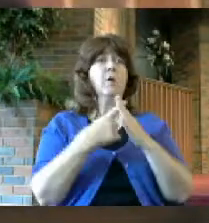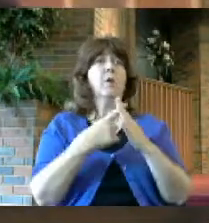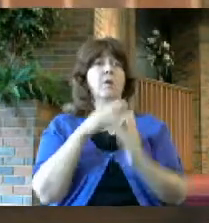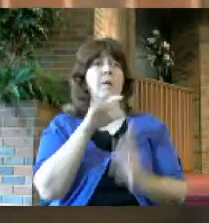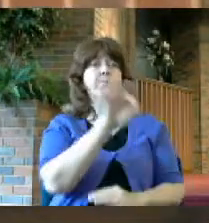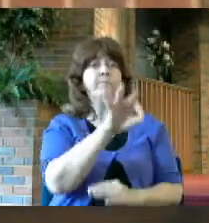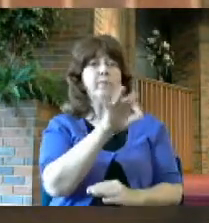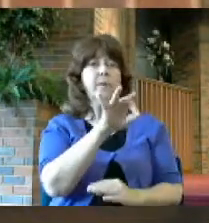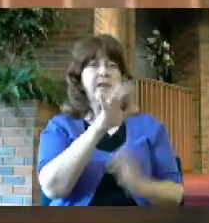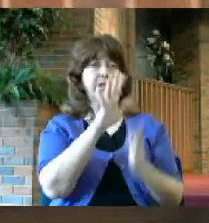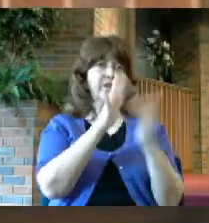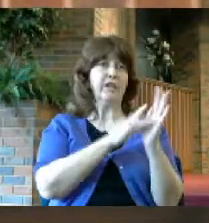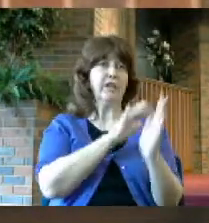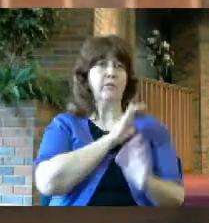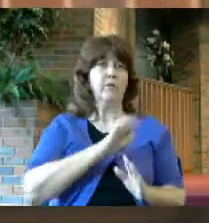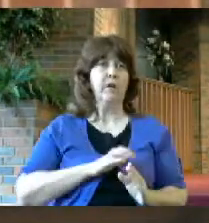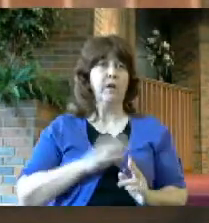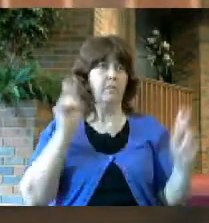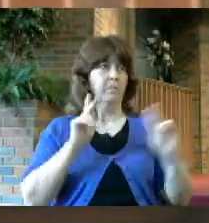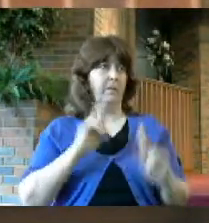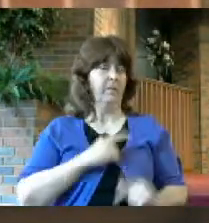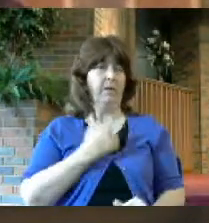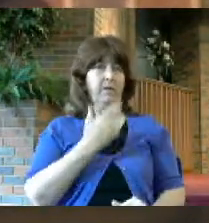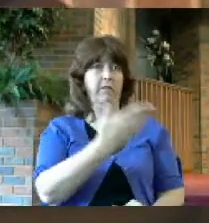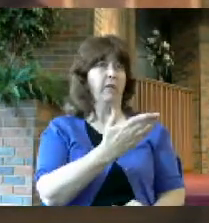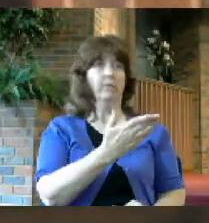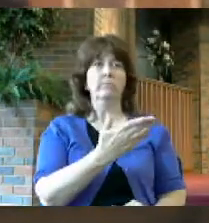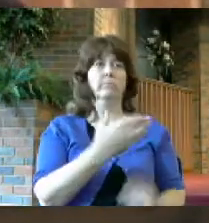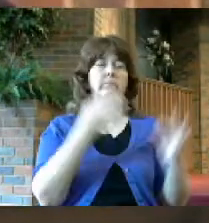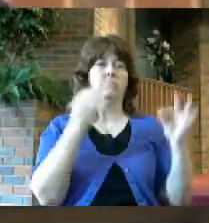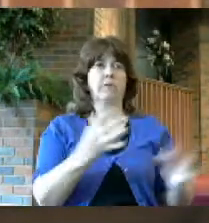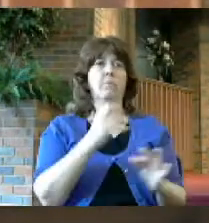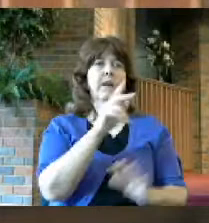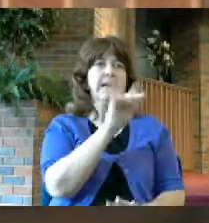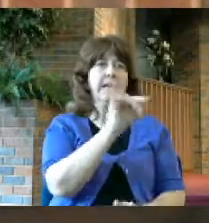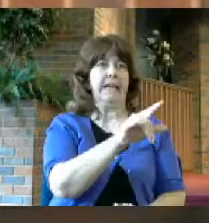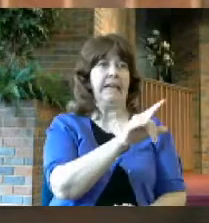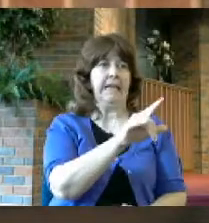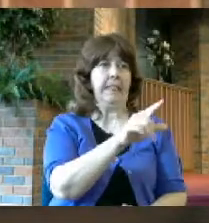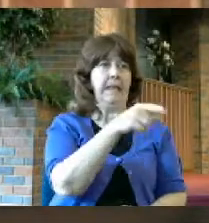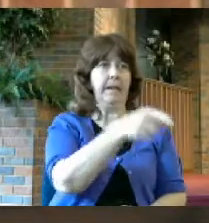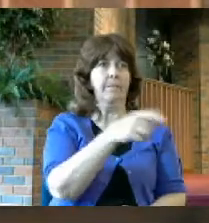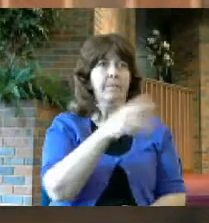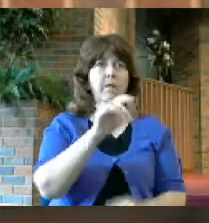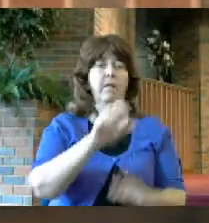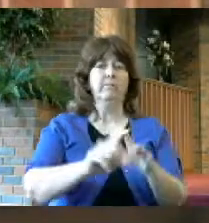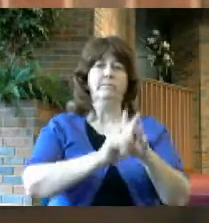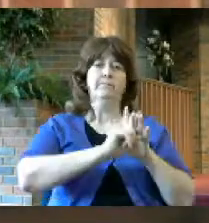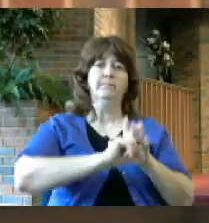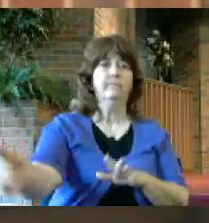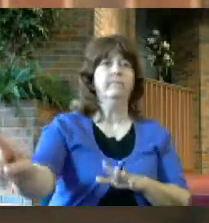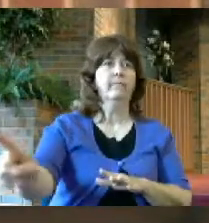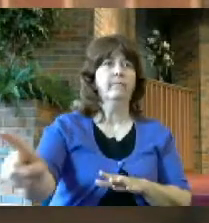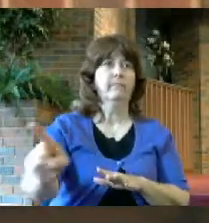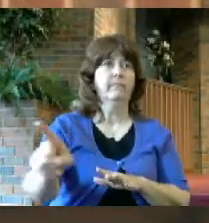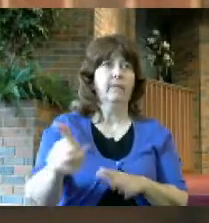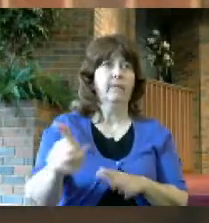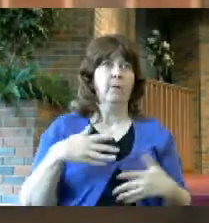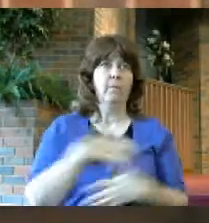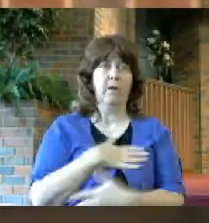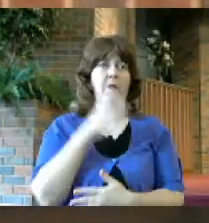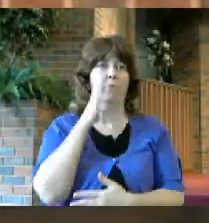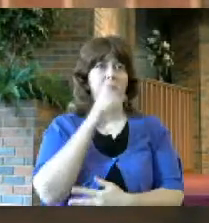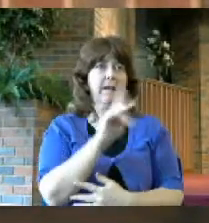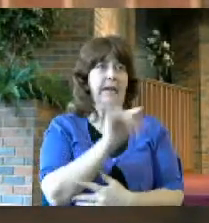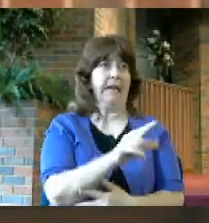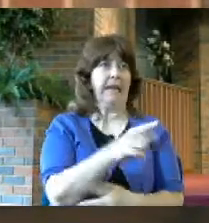decide they need to put Paul to death. And so Paul has to flee from Damascus under the threat of death. He comes to Jerusalem, and after he